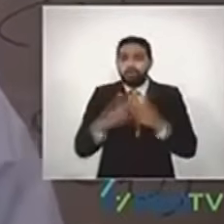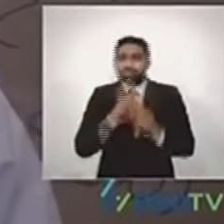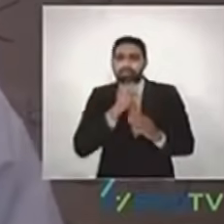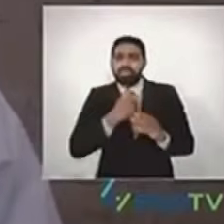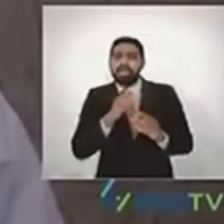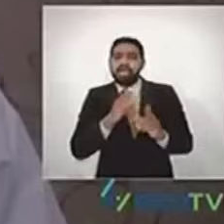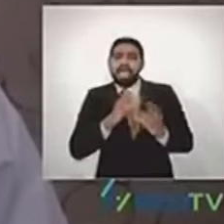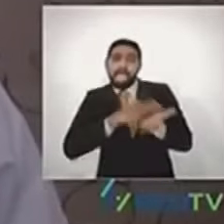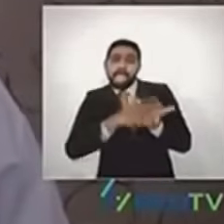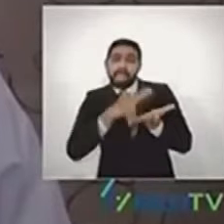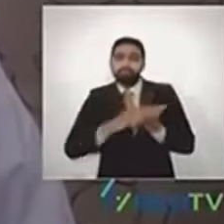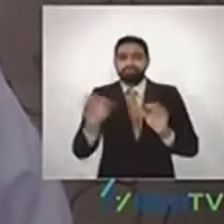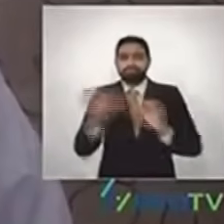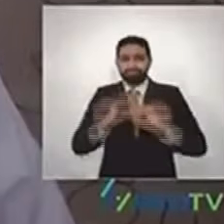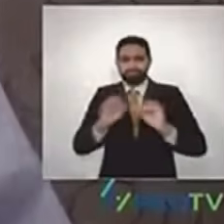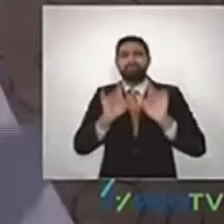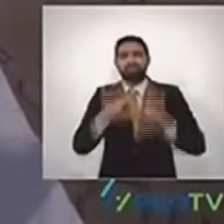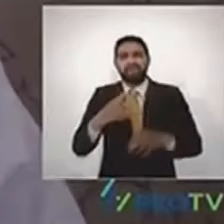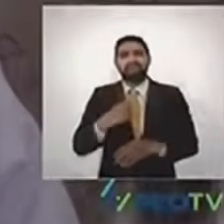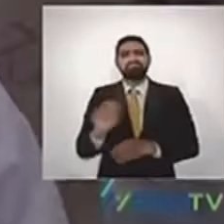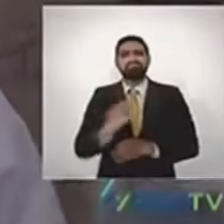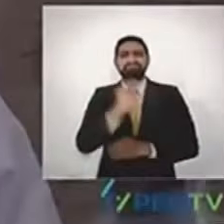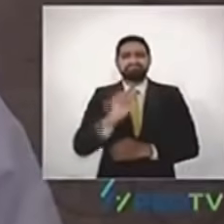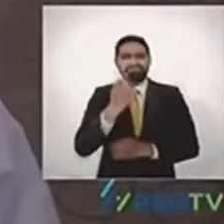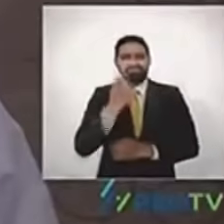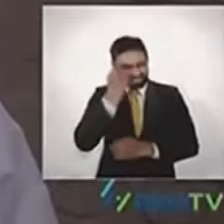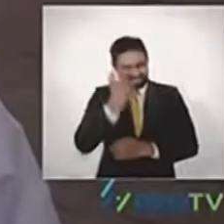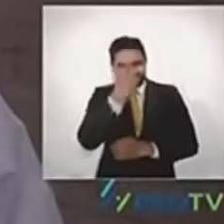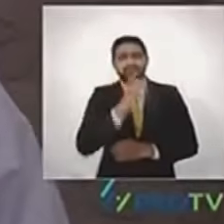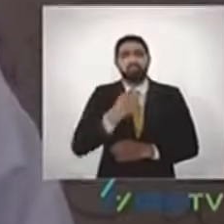also demanding for fertilizer to be given.